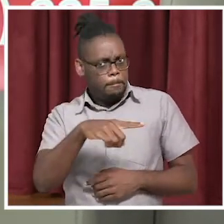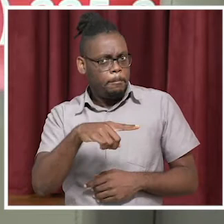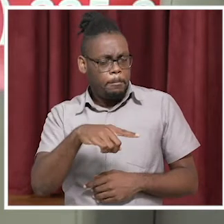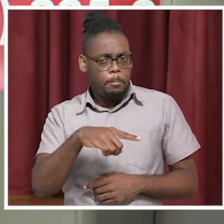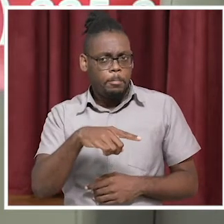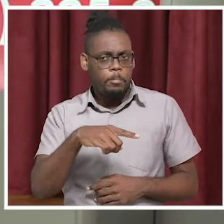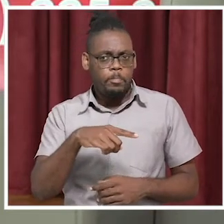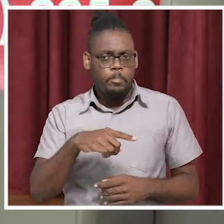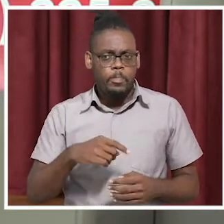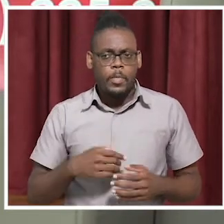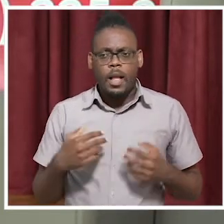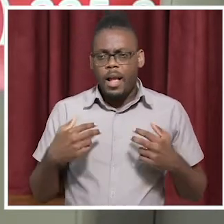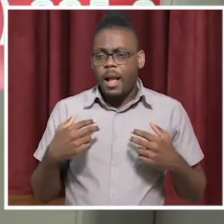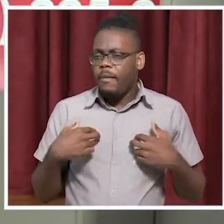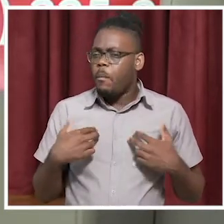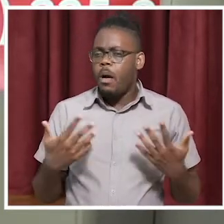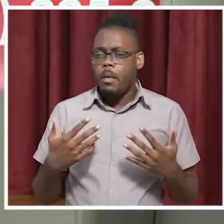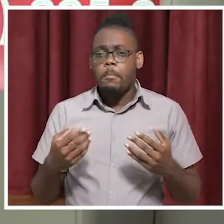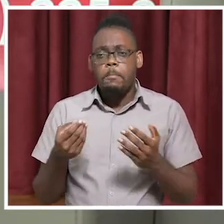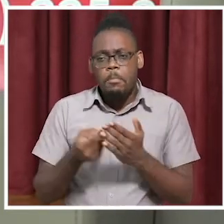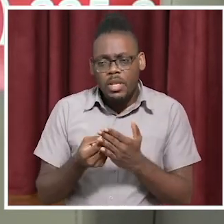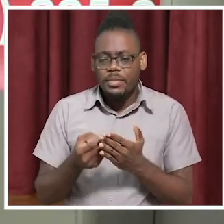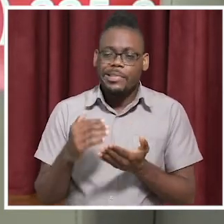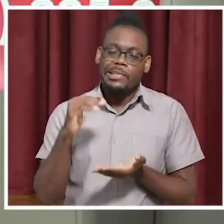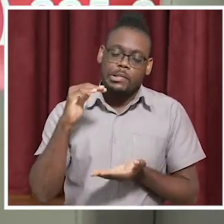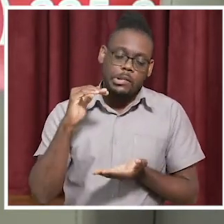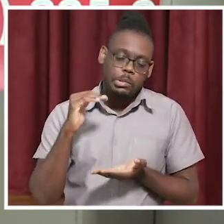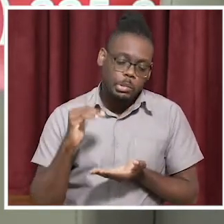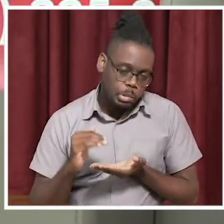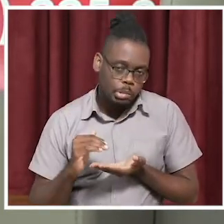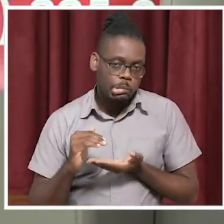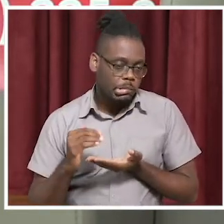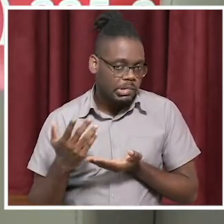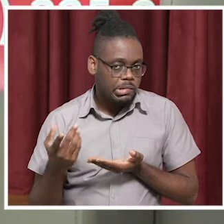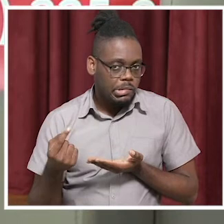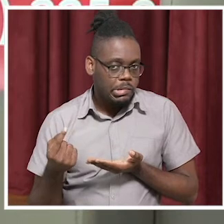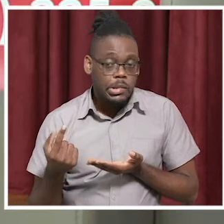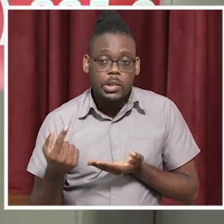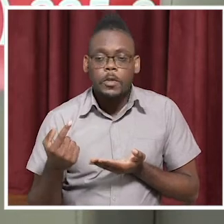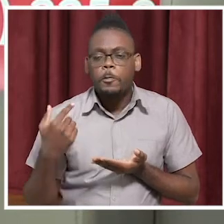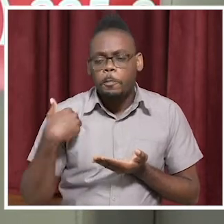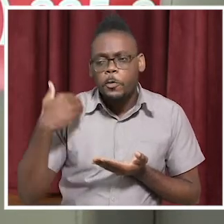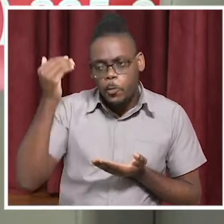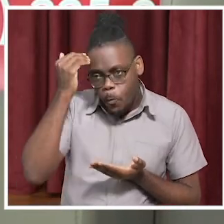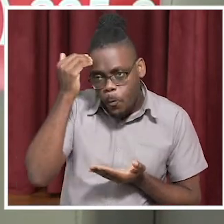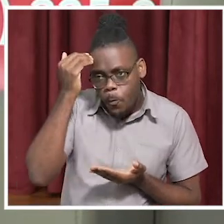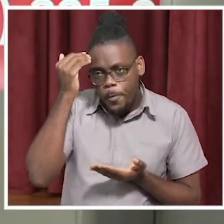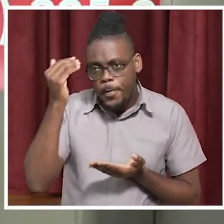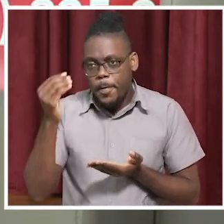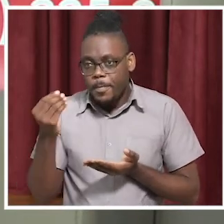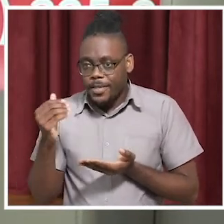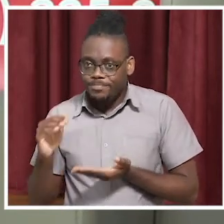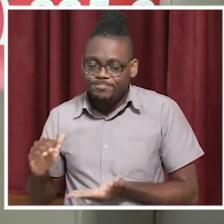reduced means, so to speak, right? But we know now that, okay, fine, the grant is now being made available to you. But one